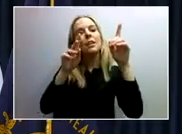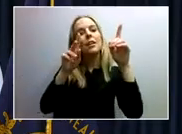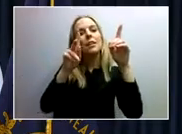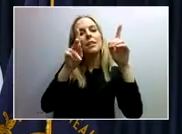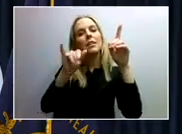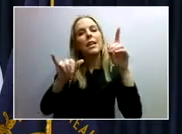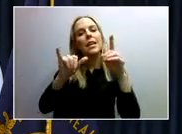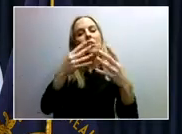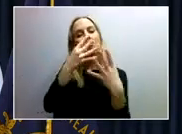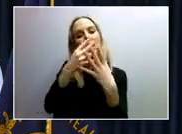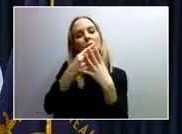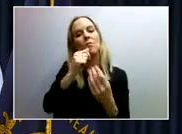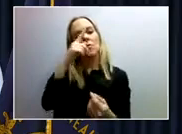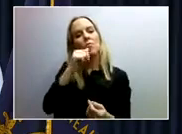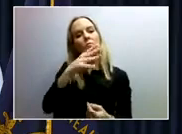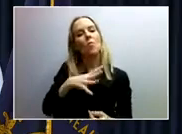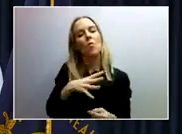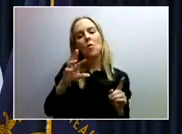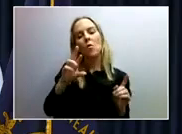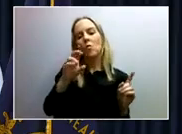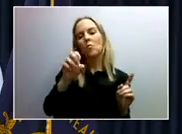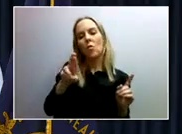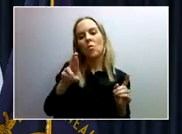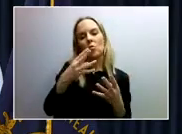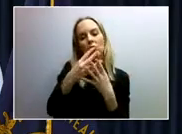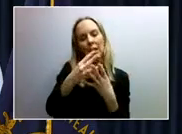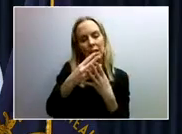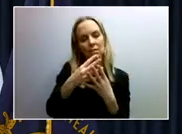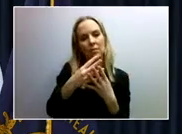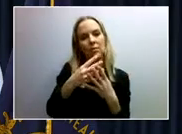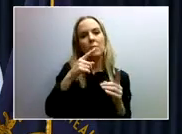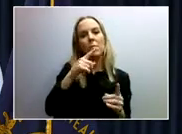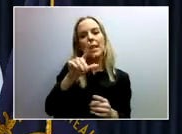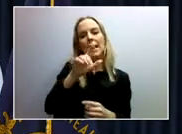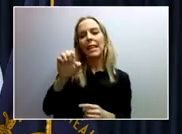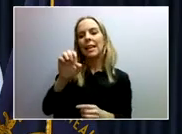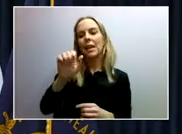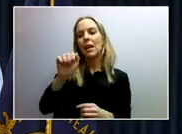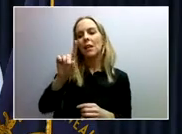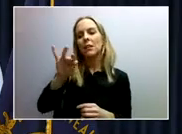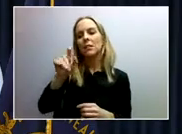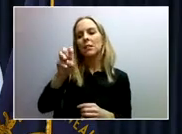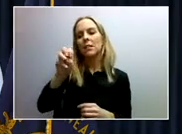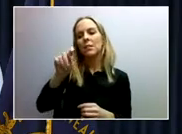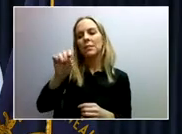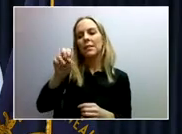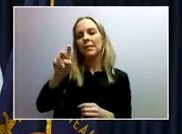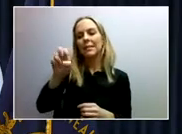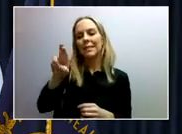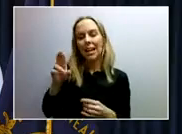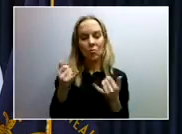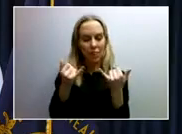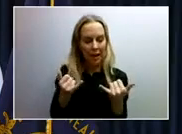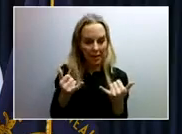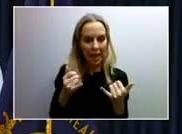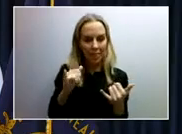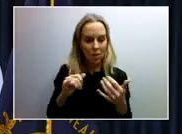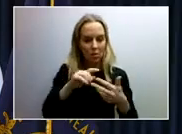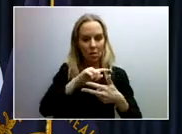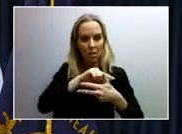Rotorua Correctional Complex, Lee Adjustment Center, and right now that's our main